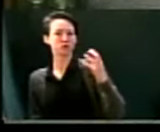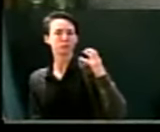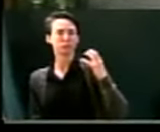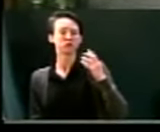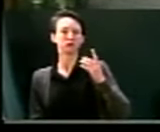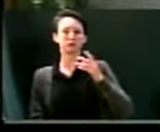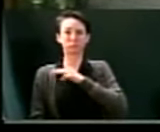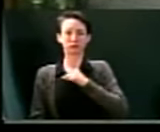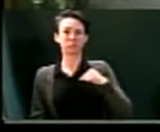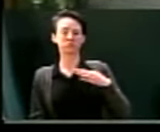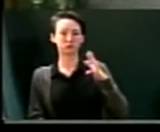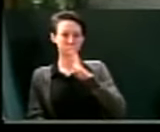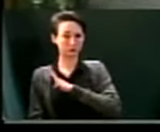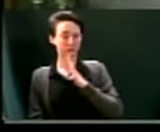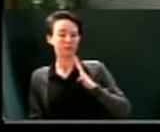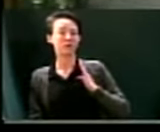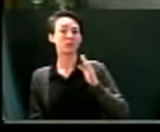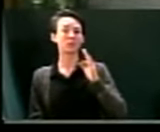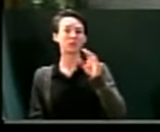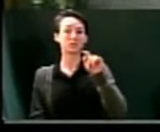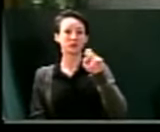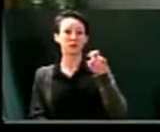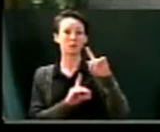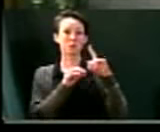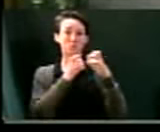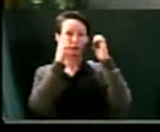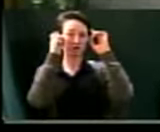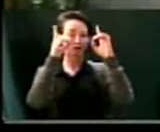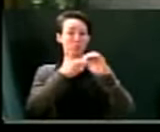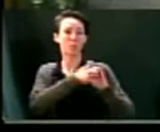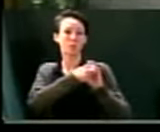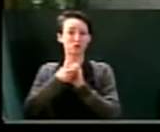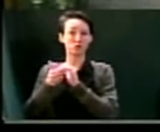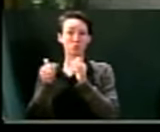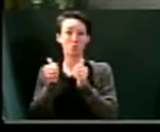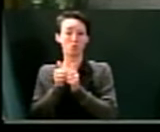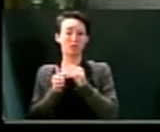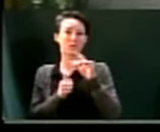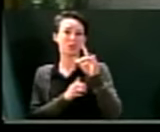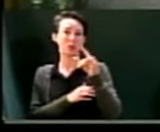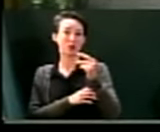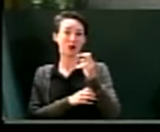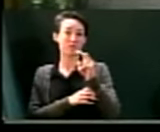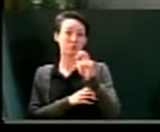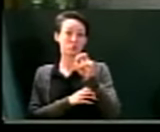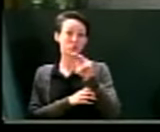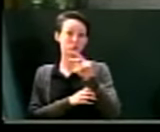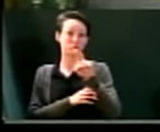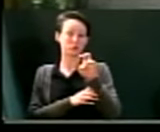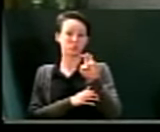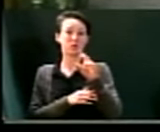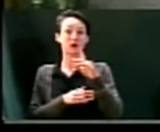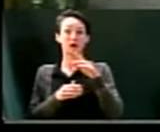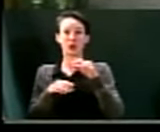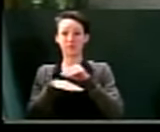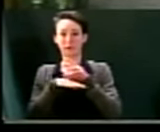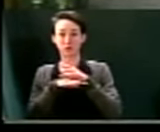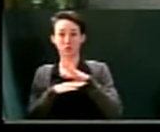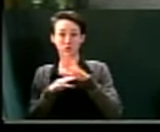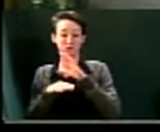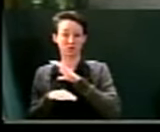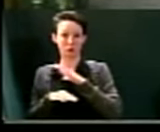of the board. The Tennessee Department of Education, in partnership with the Governor's Advisory Council for Alternative Education and the